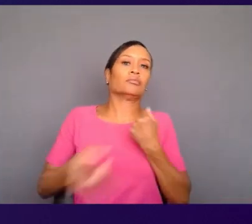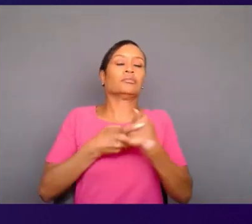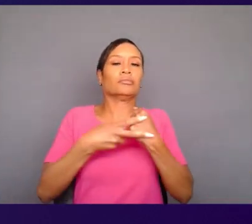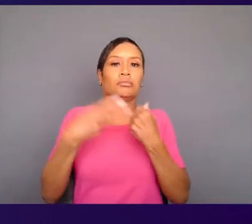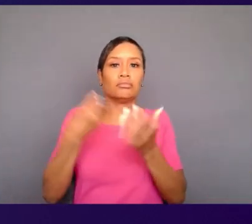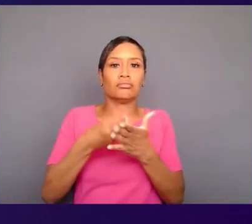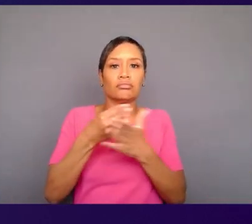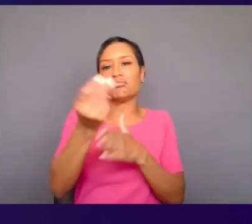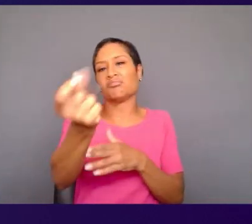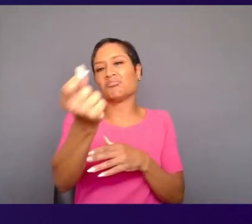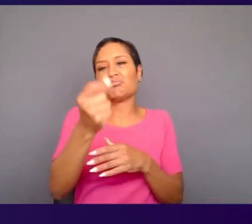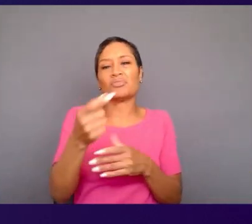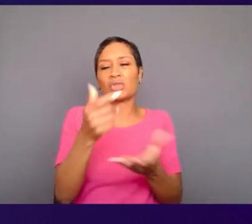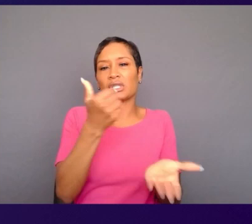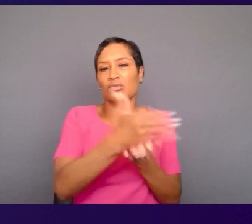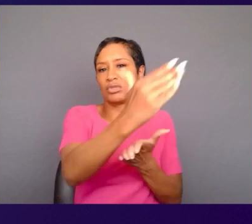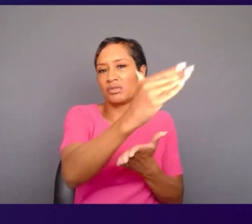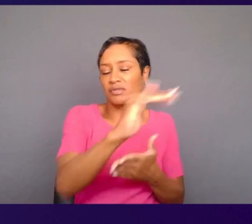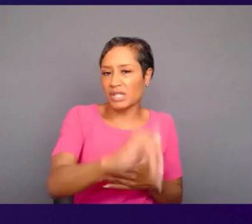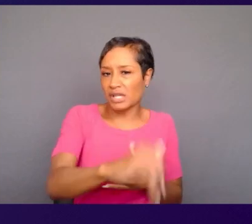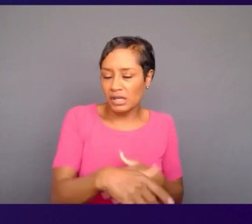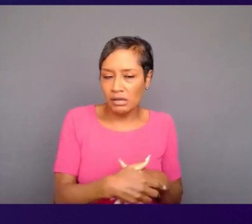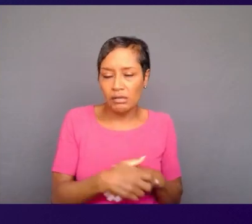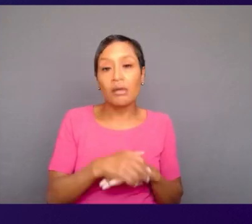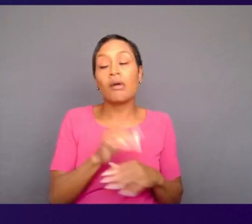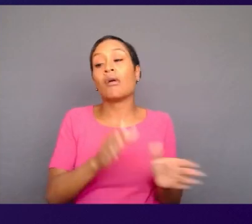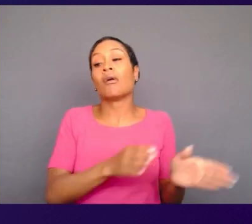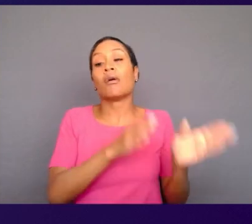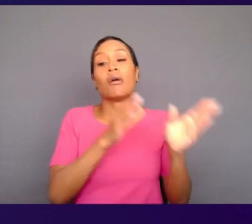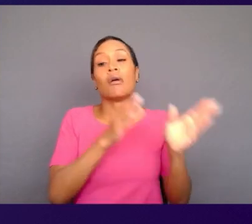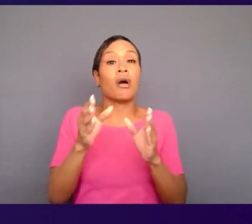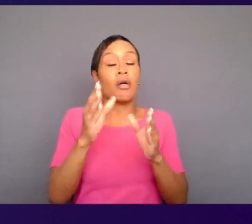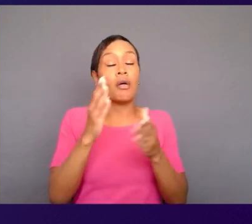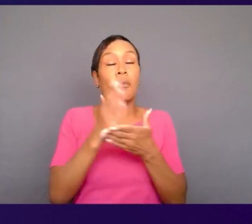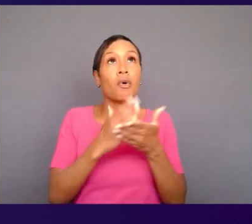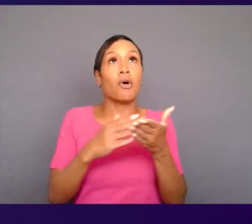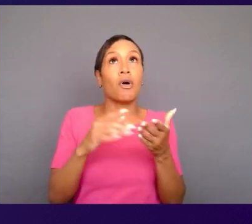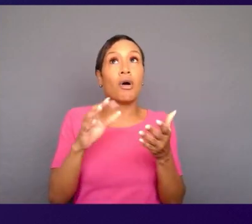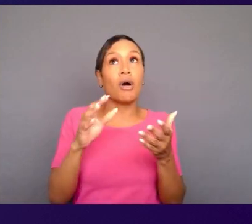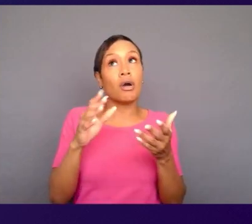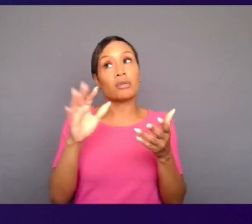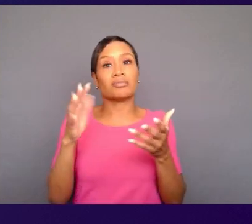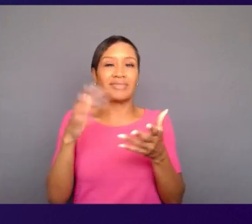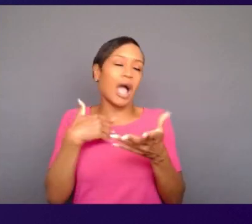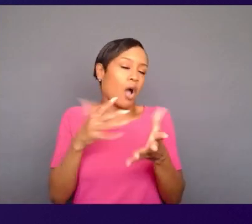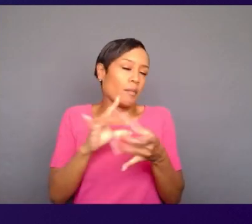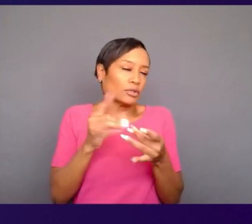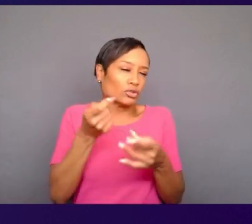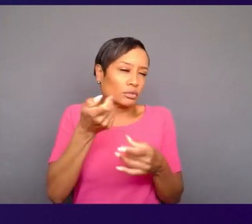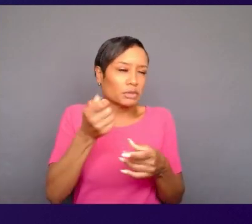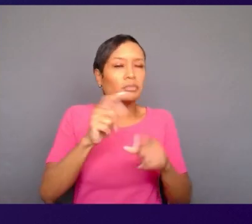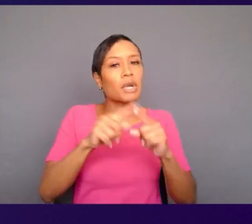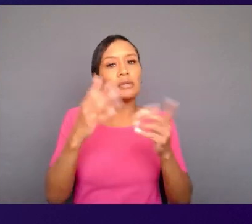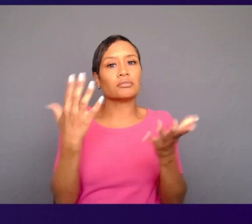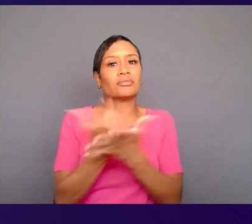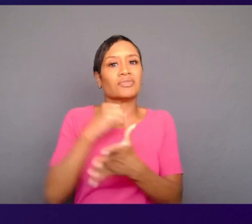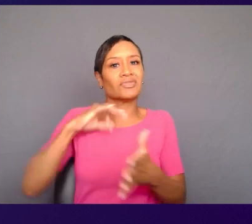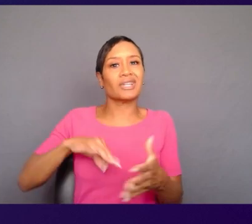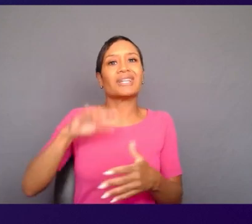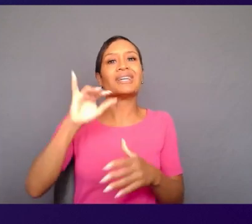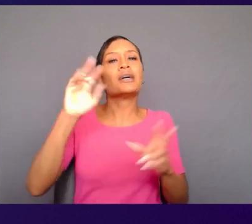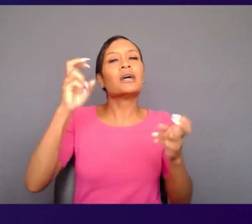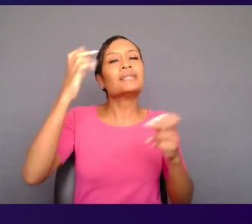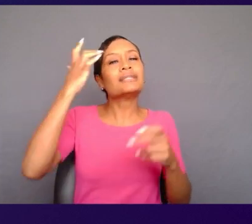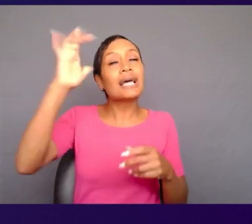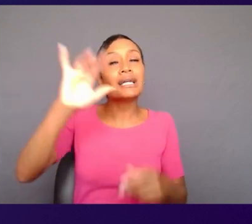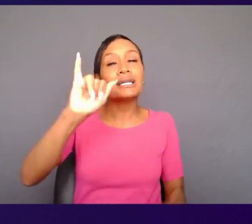immediately being able to get rid of that space. The other piece for us was, I kind of already mentioned, but taking advantage of the intelligent tiering.